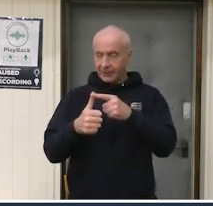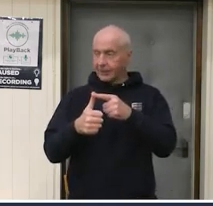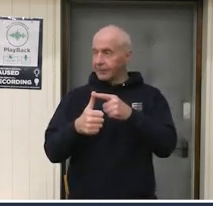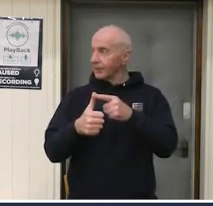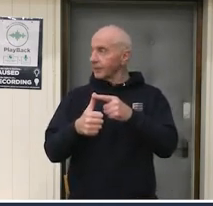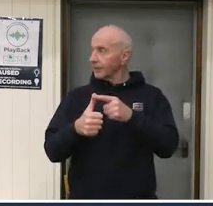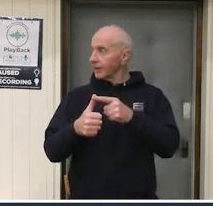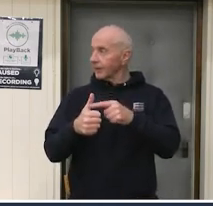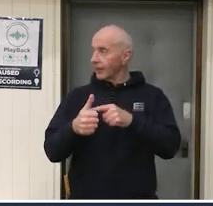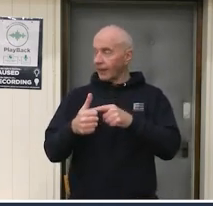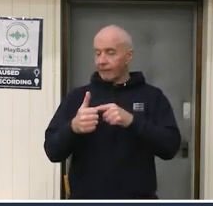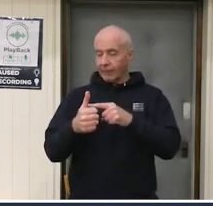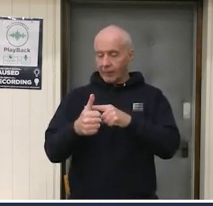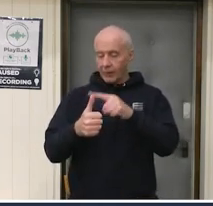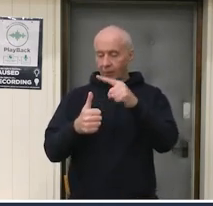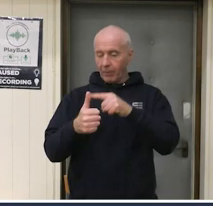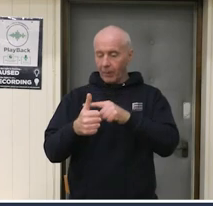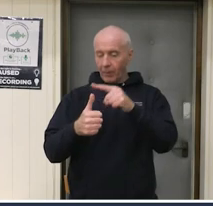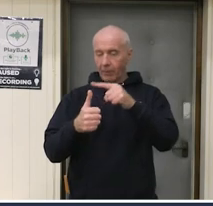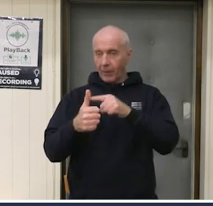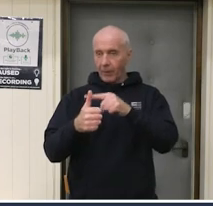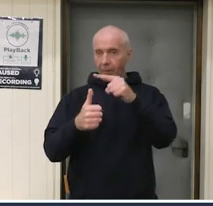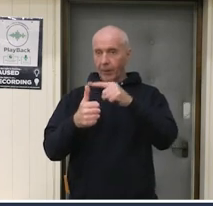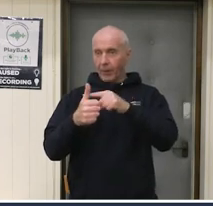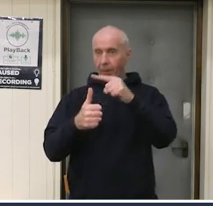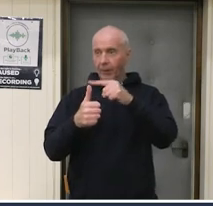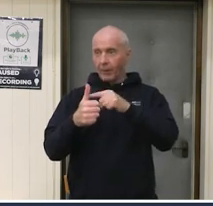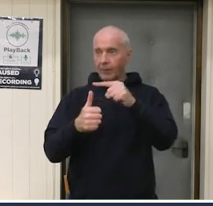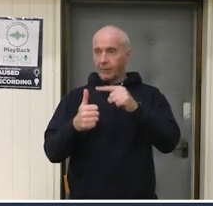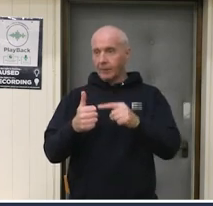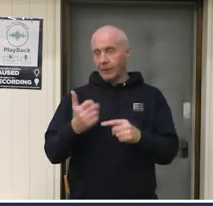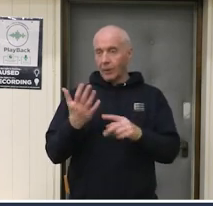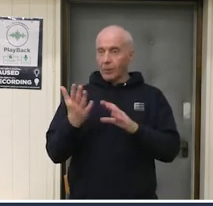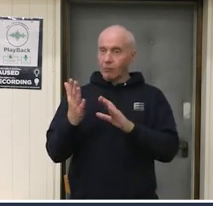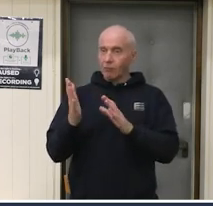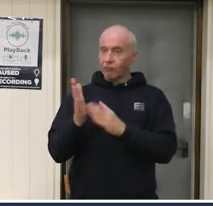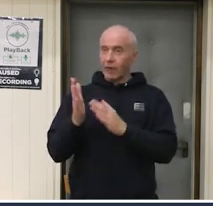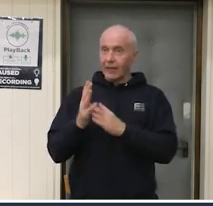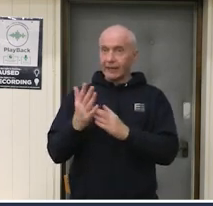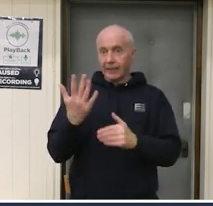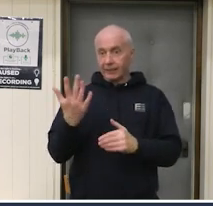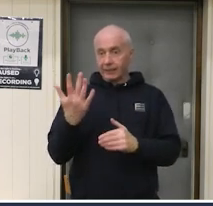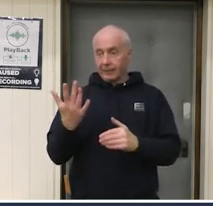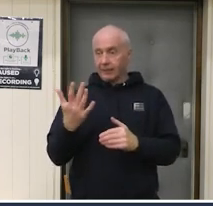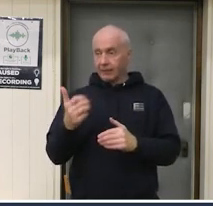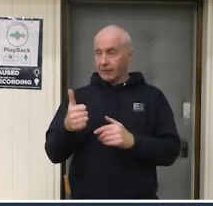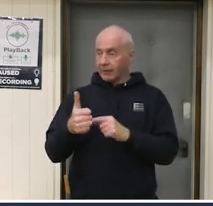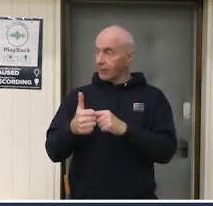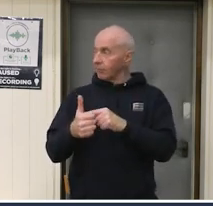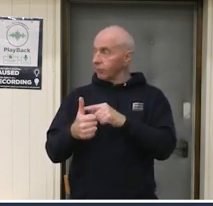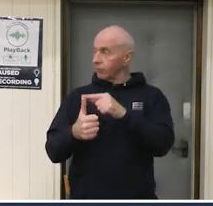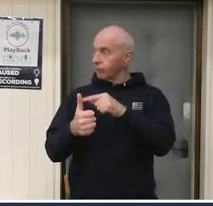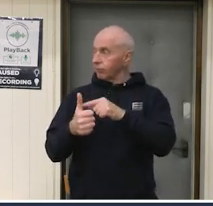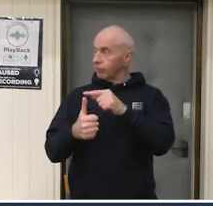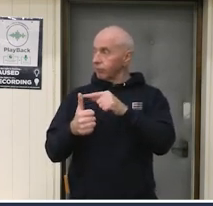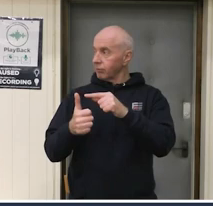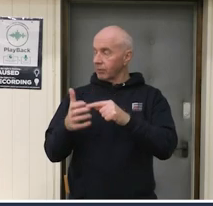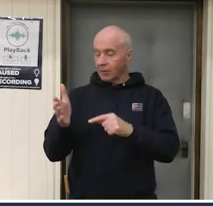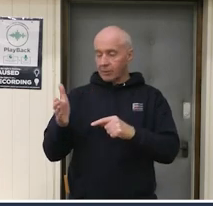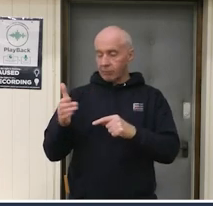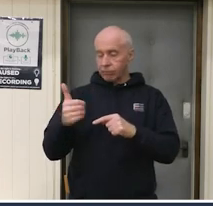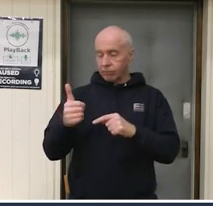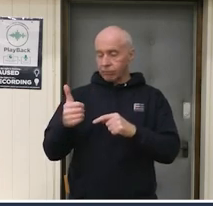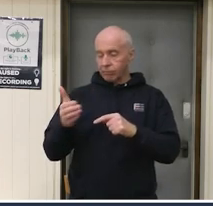If the current is going up your thumb, right, this is your right hand, a magnetic field will be generated that